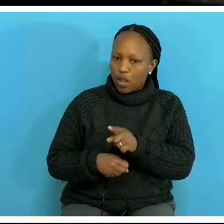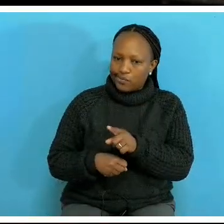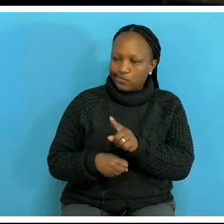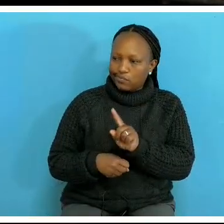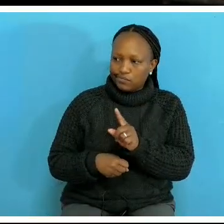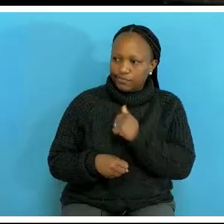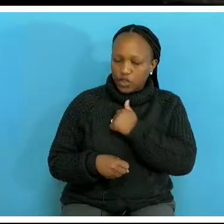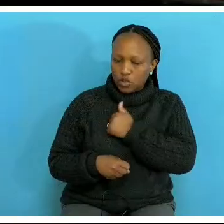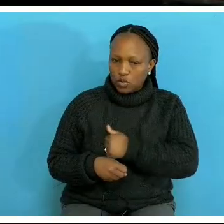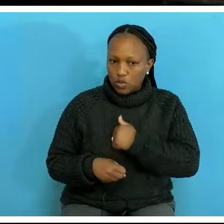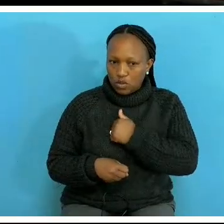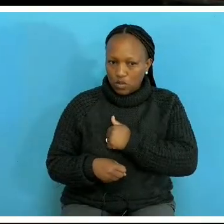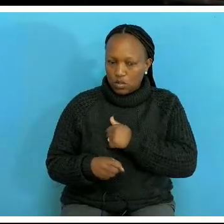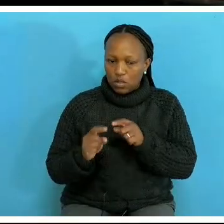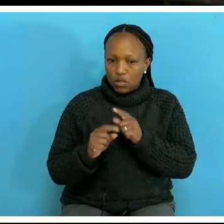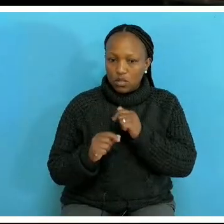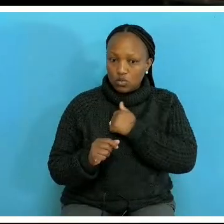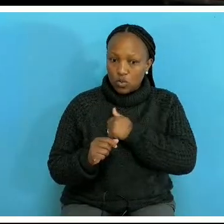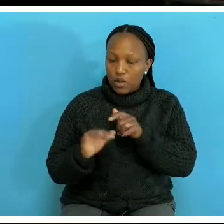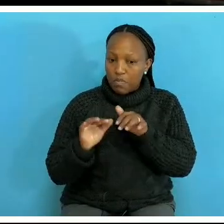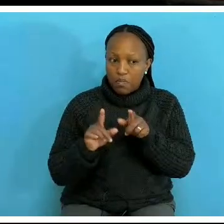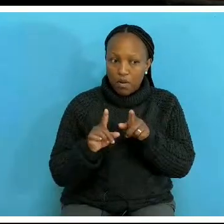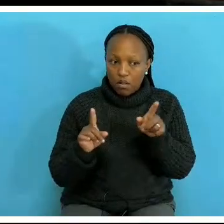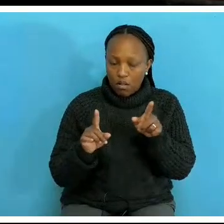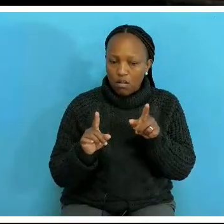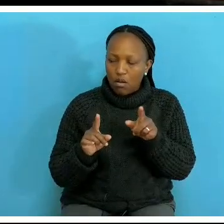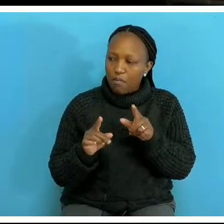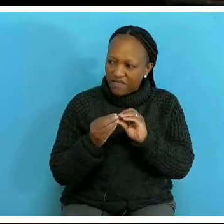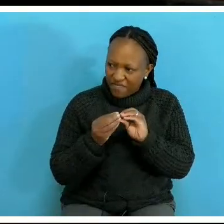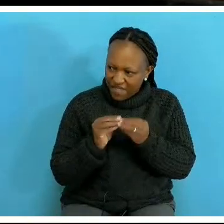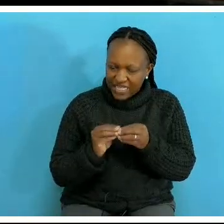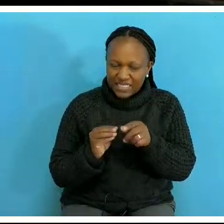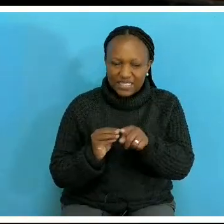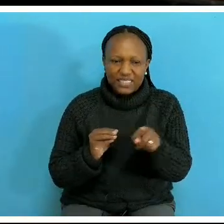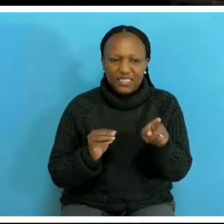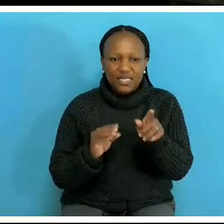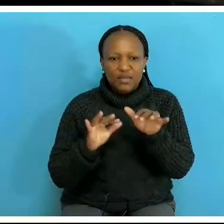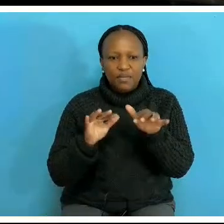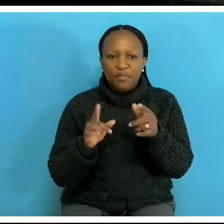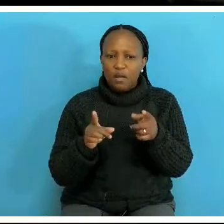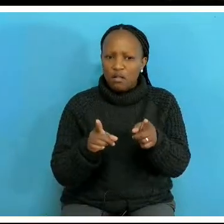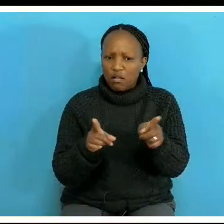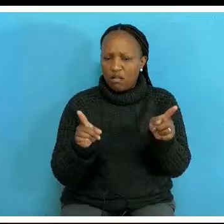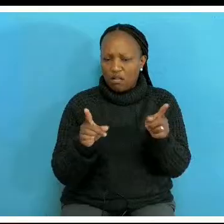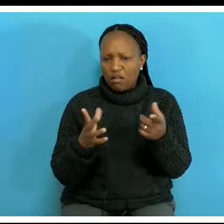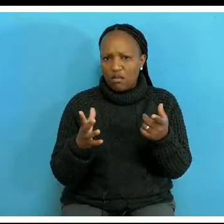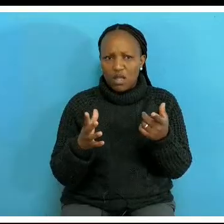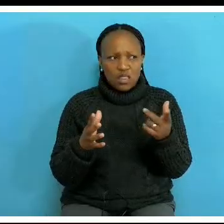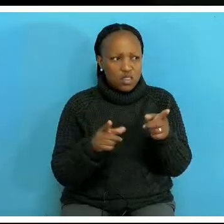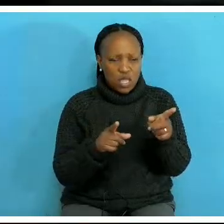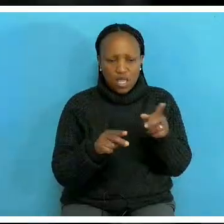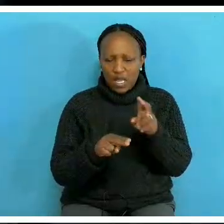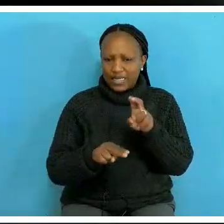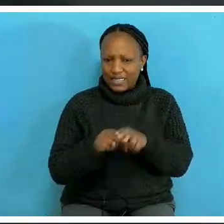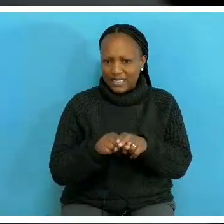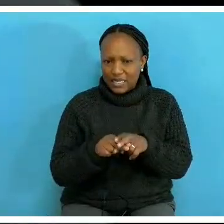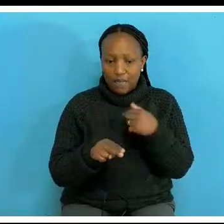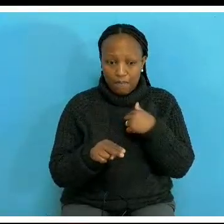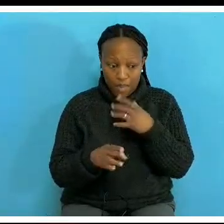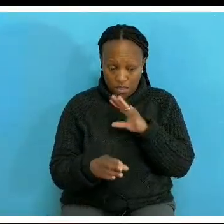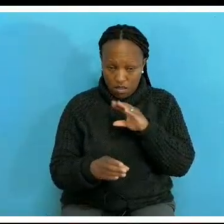for putting you people right. But the thing is, not one of these people, you're sitting here, and me